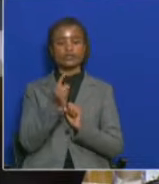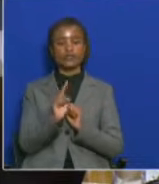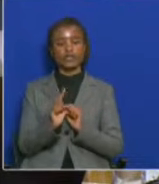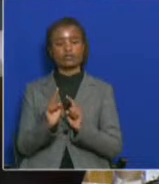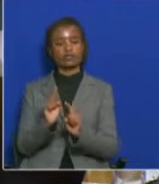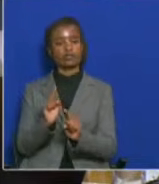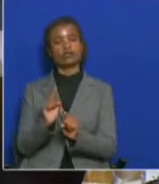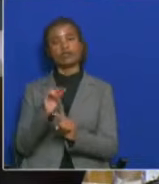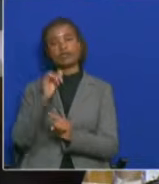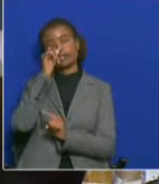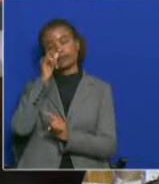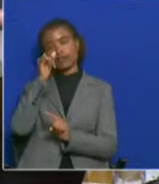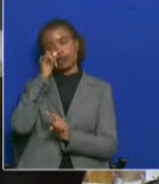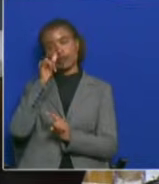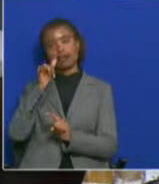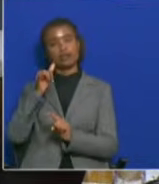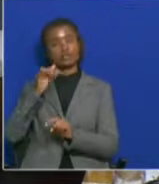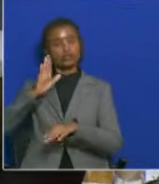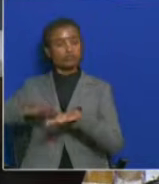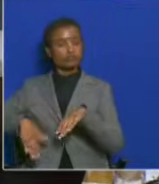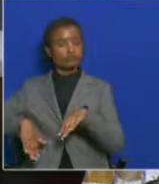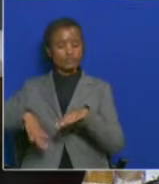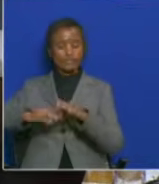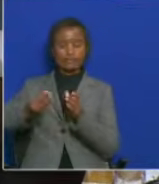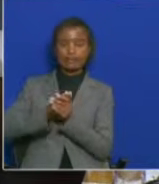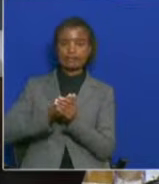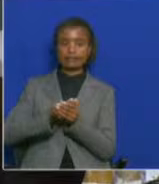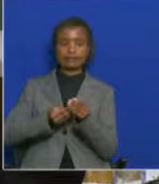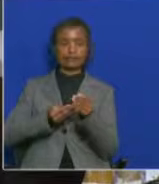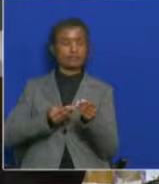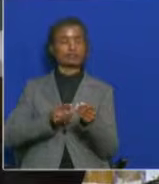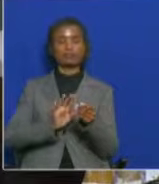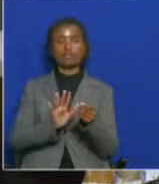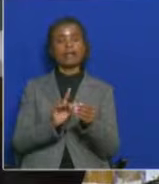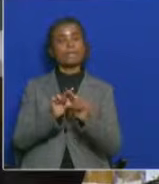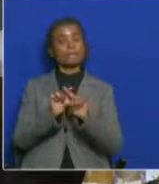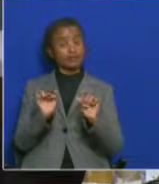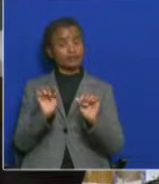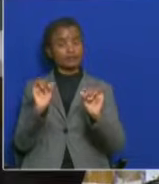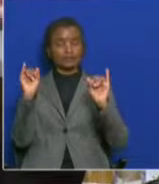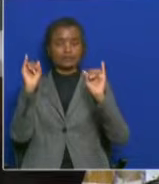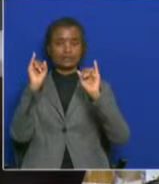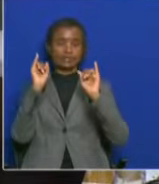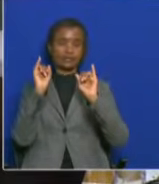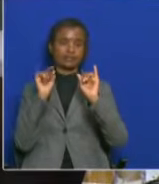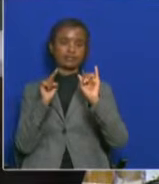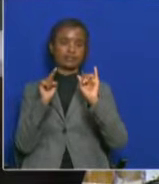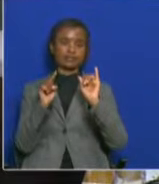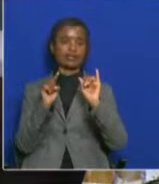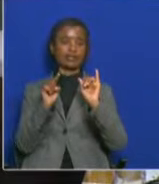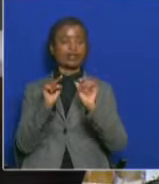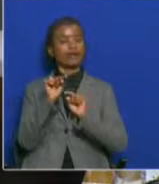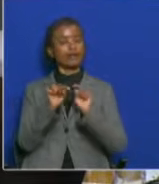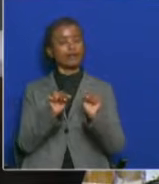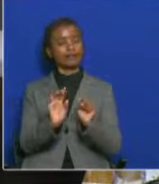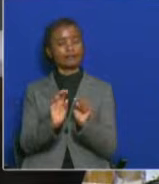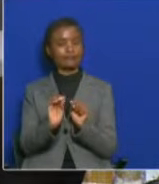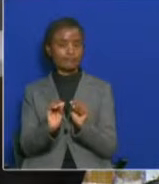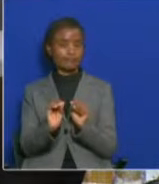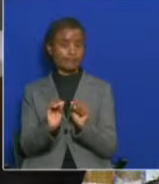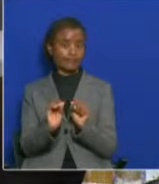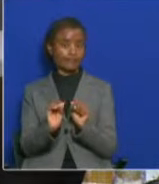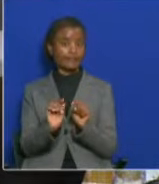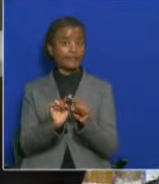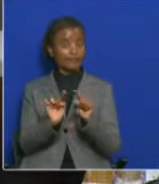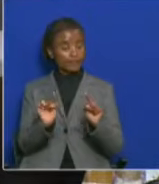against Mr. Sayed. But there are very serious allegations. And in the context of a commission of inquiry, we are entitled